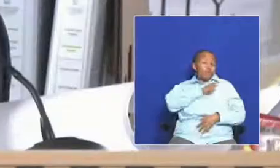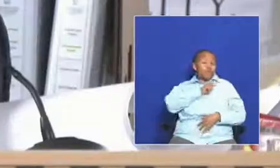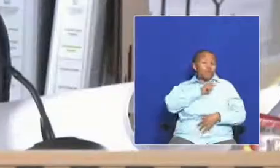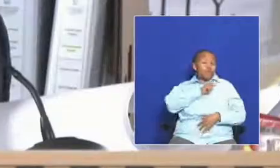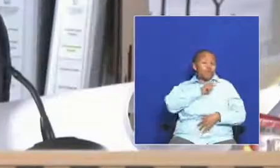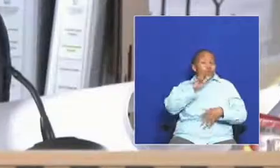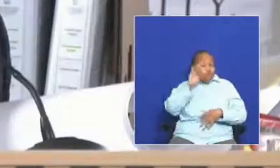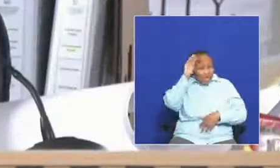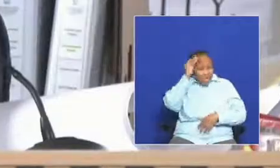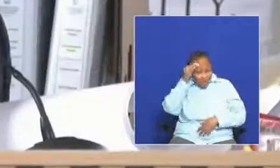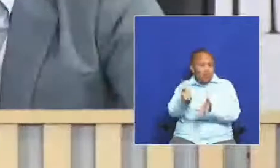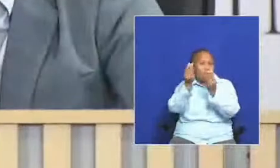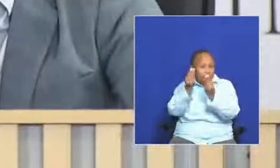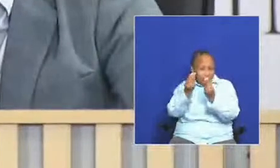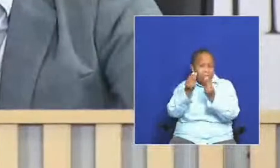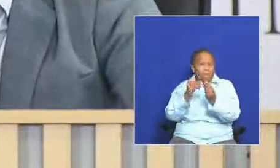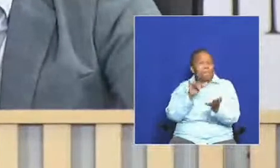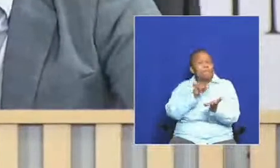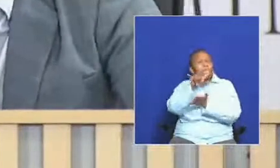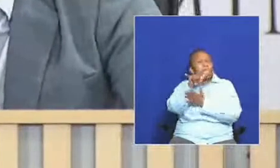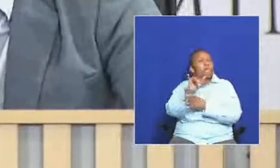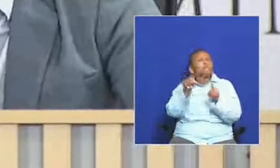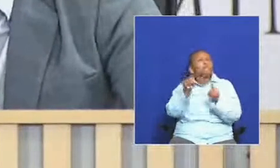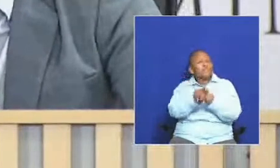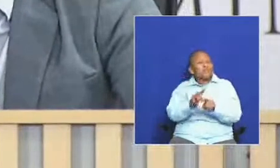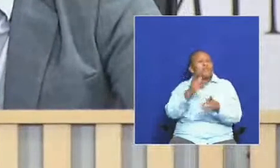seller. Is that the case?